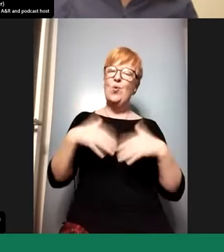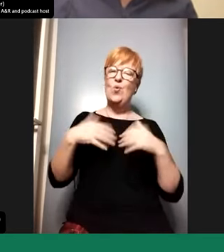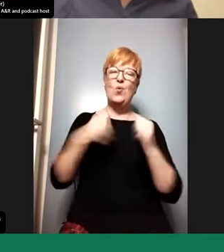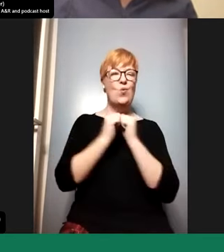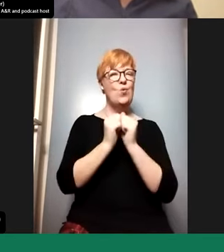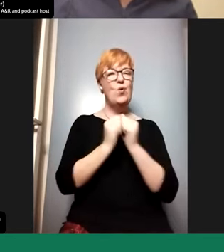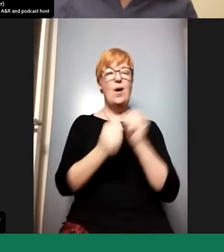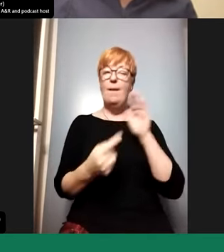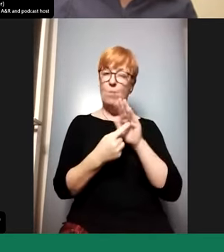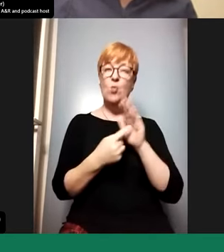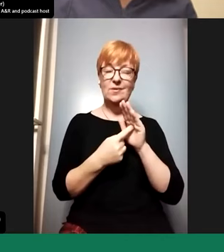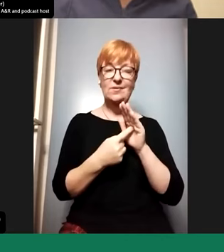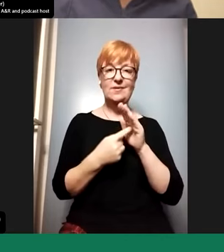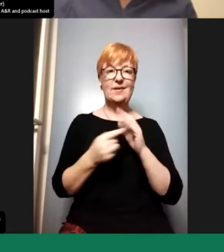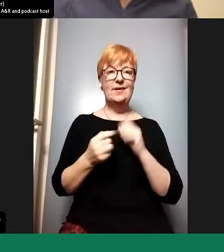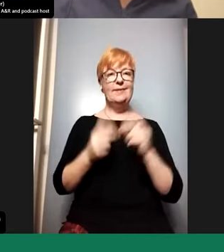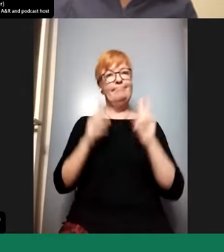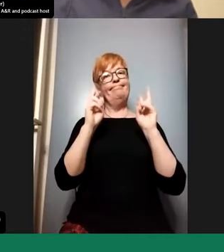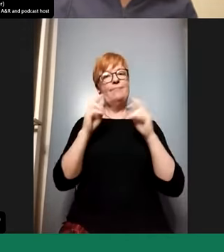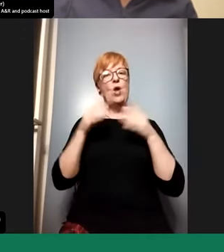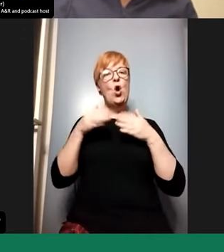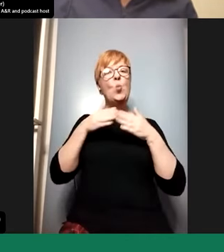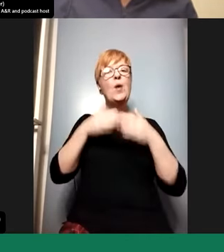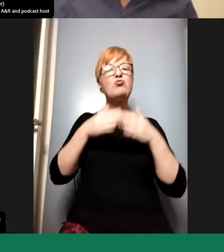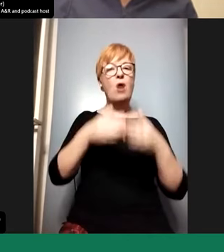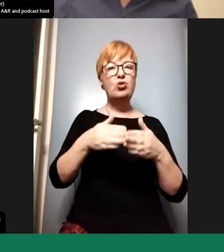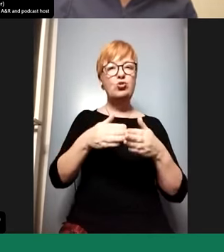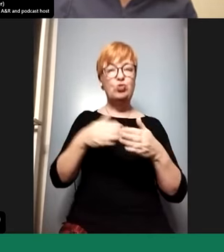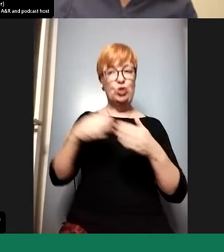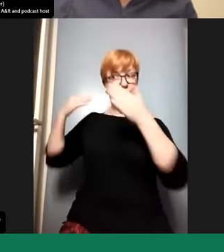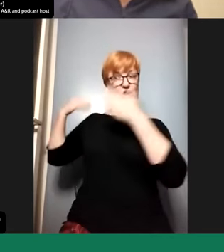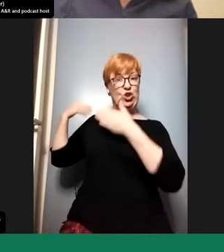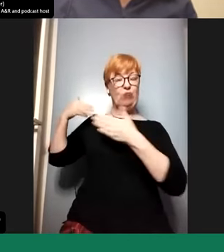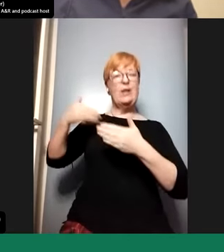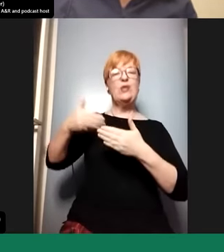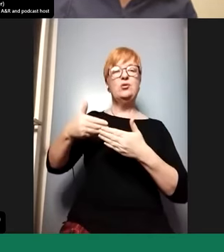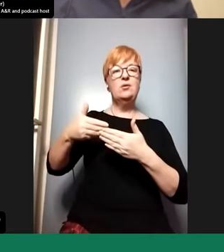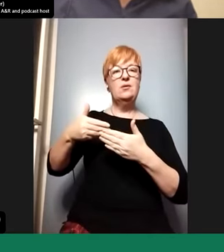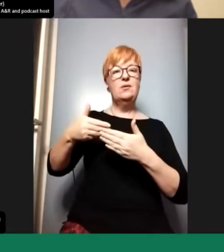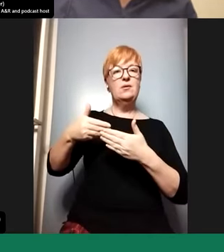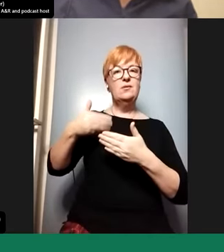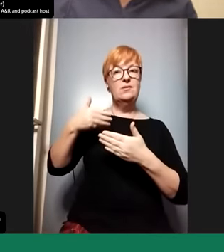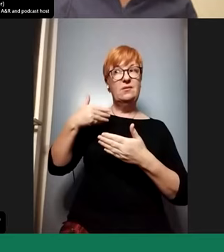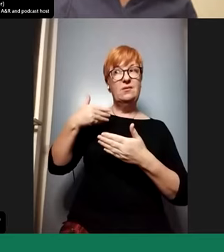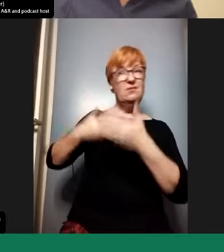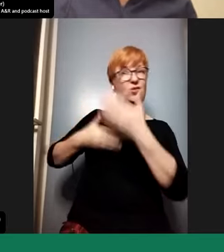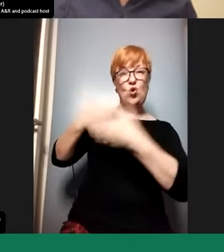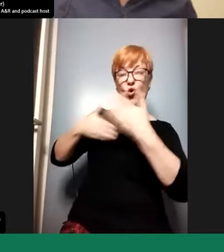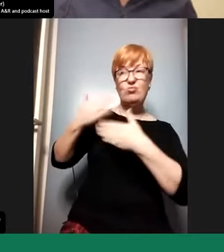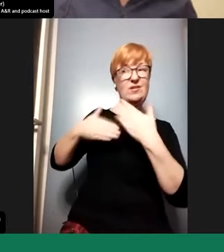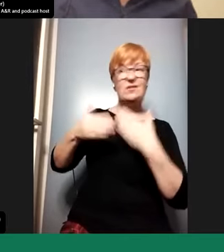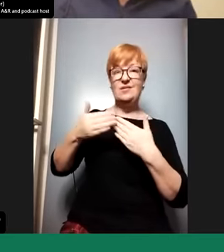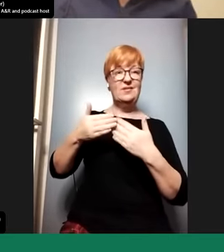that the Windrush, so-called Windrush generation, there aren't a lot of them around. You know, people